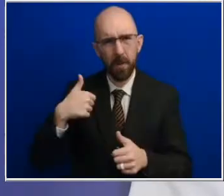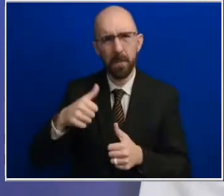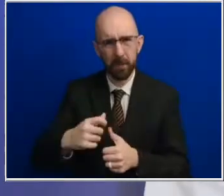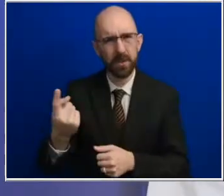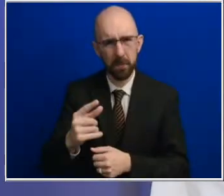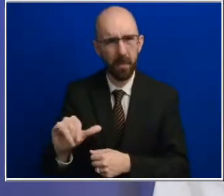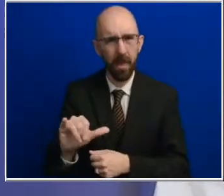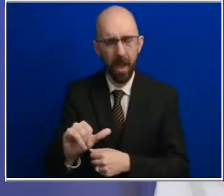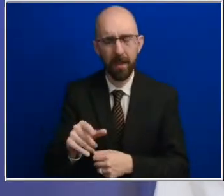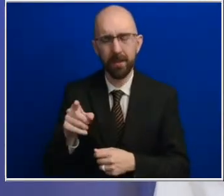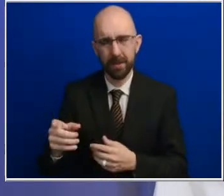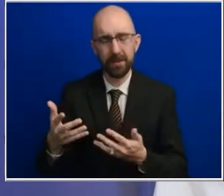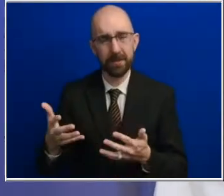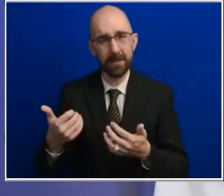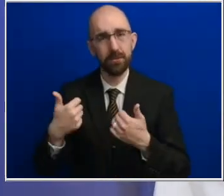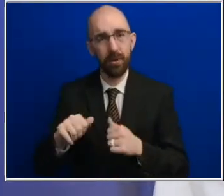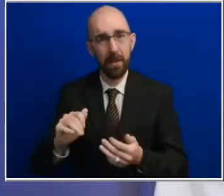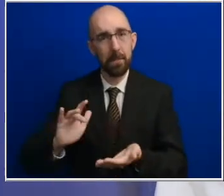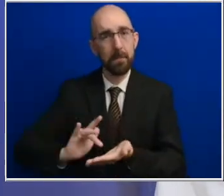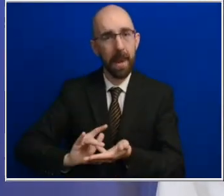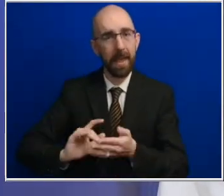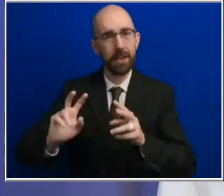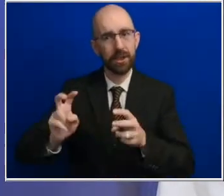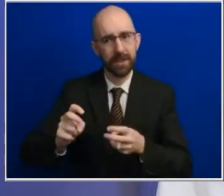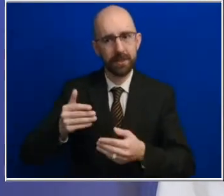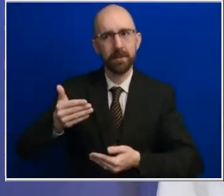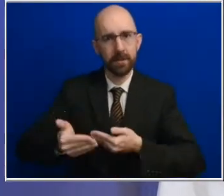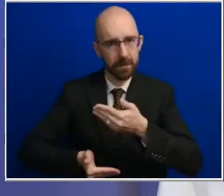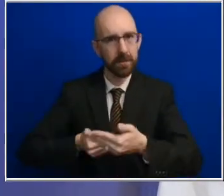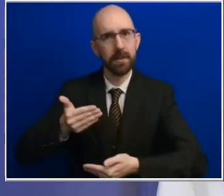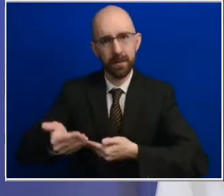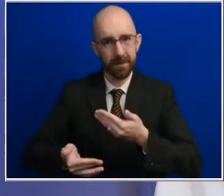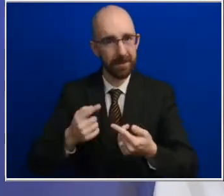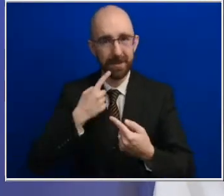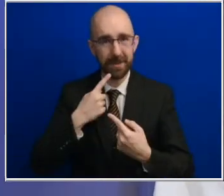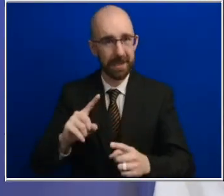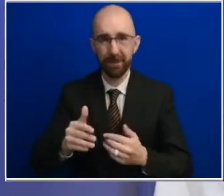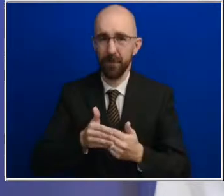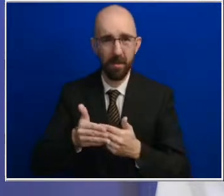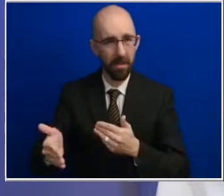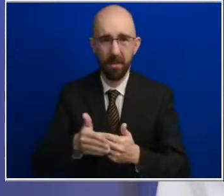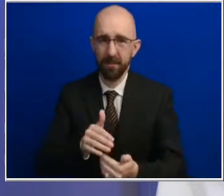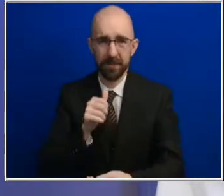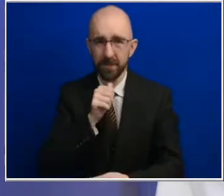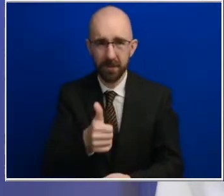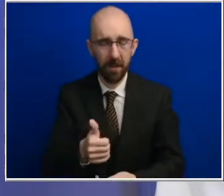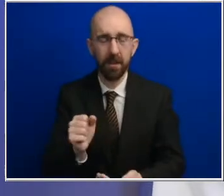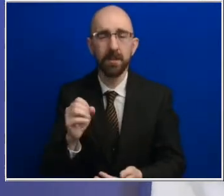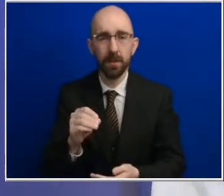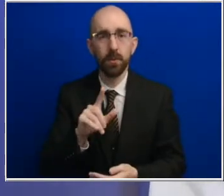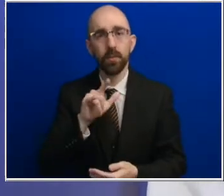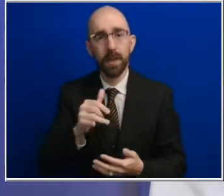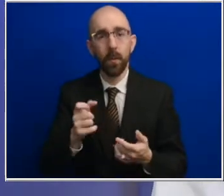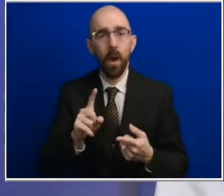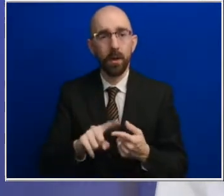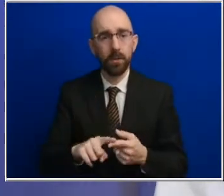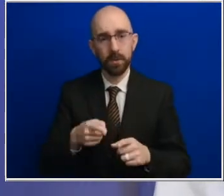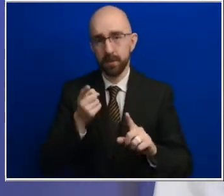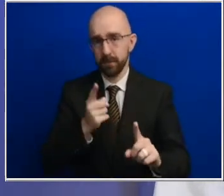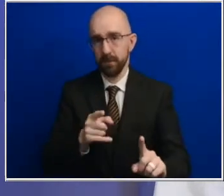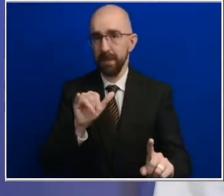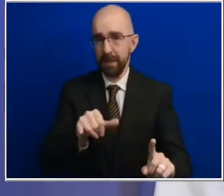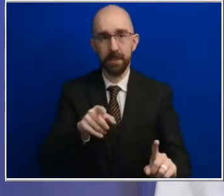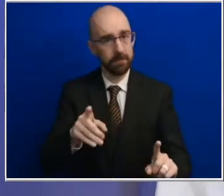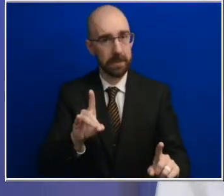the medication dance, and that's not going to be successful moving forward. And so if we really want to shoot for this, which he did and I